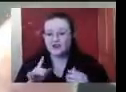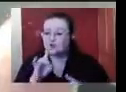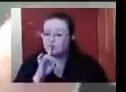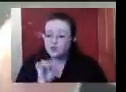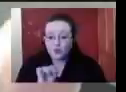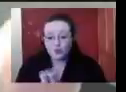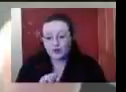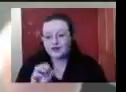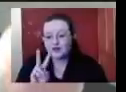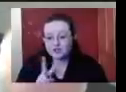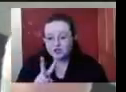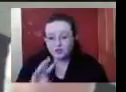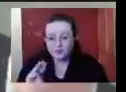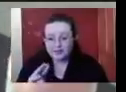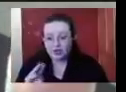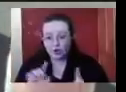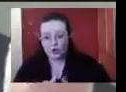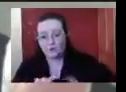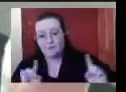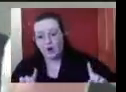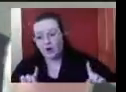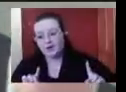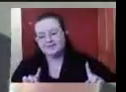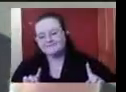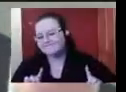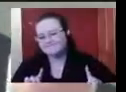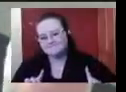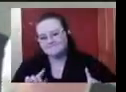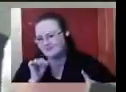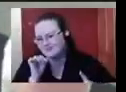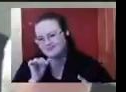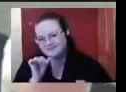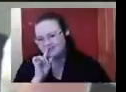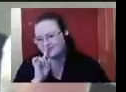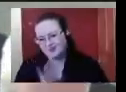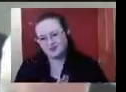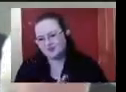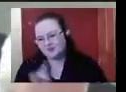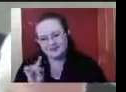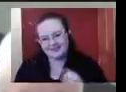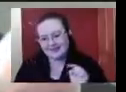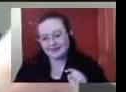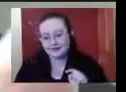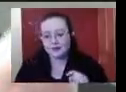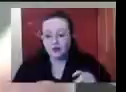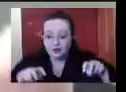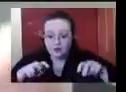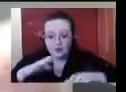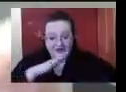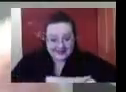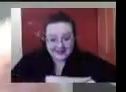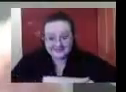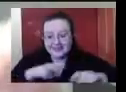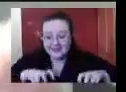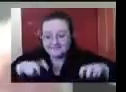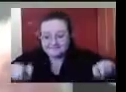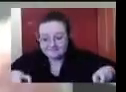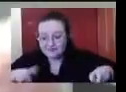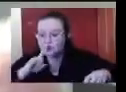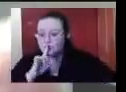of 2 meters can be a challenge. Since we can't guarantee that all of the student desks are 2 meters or more